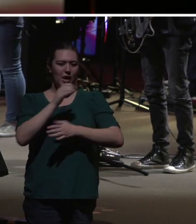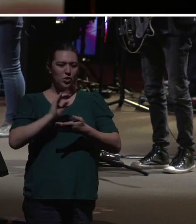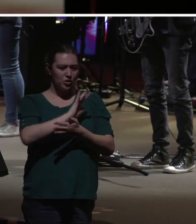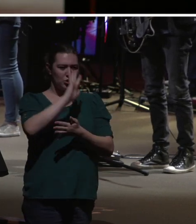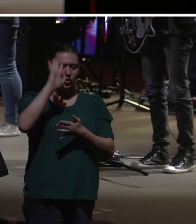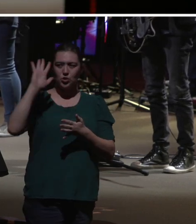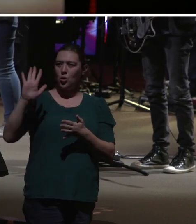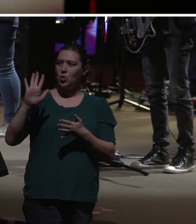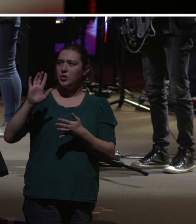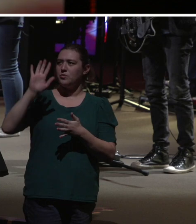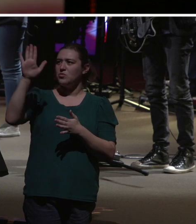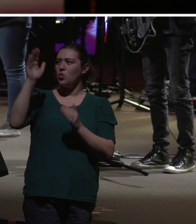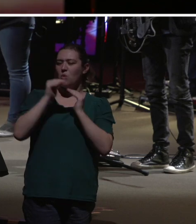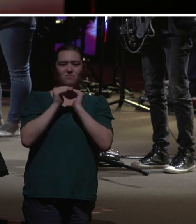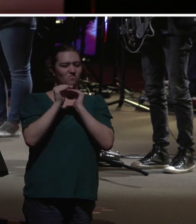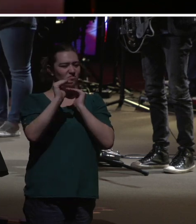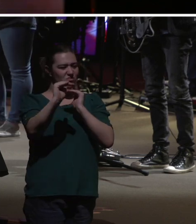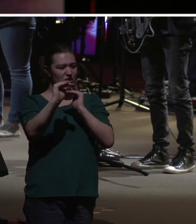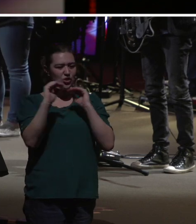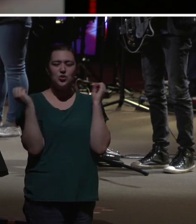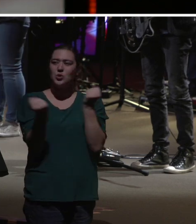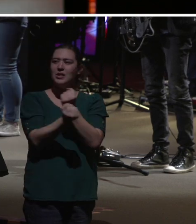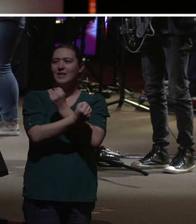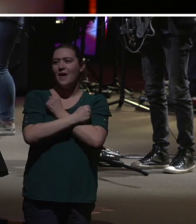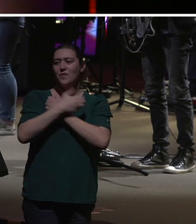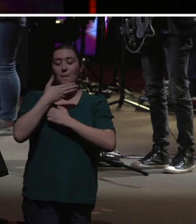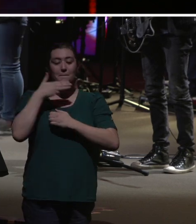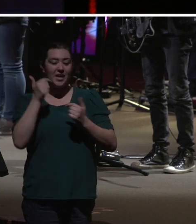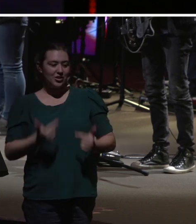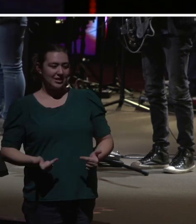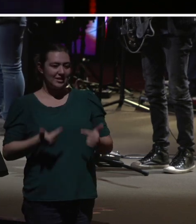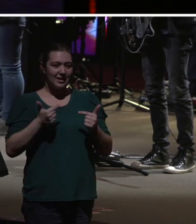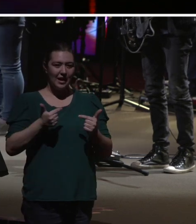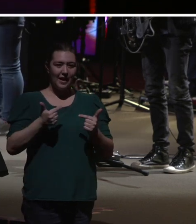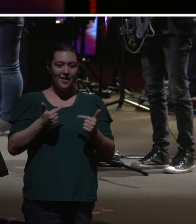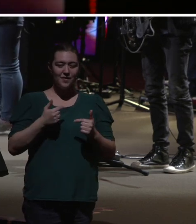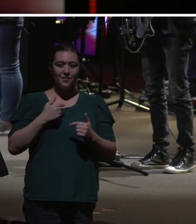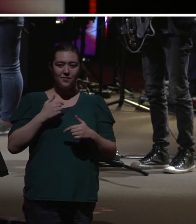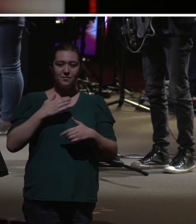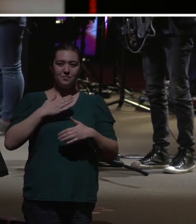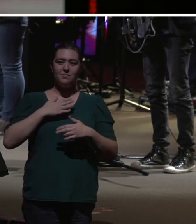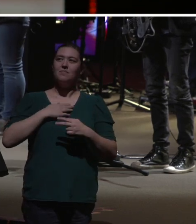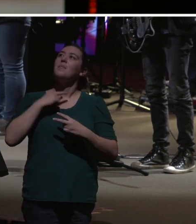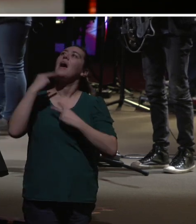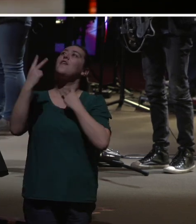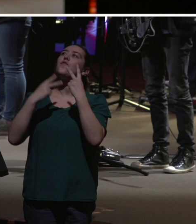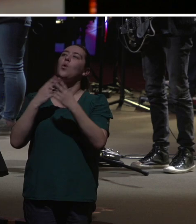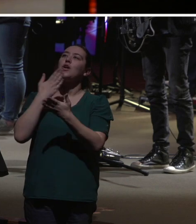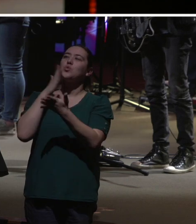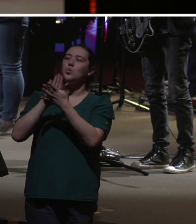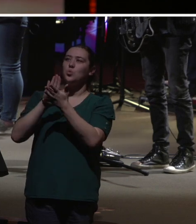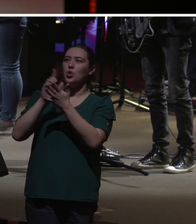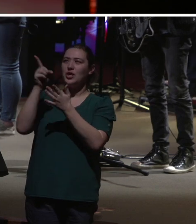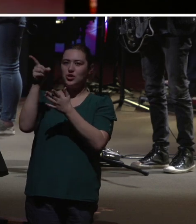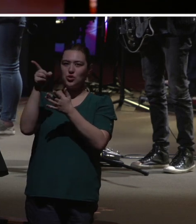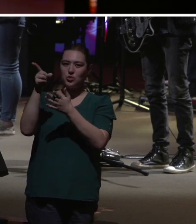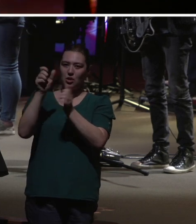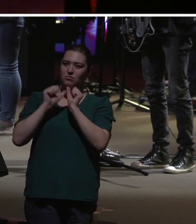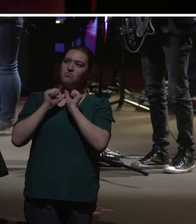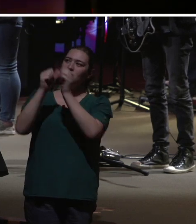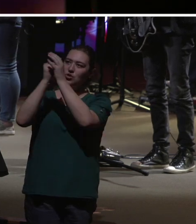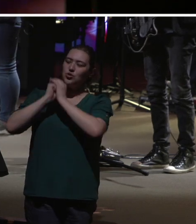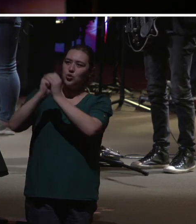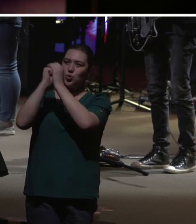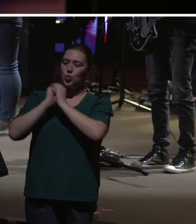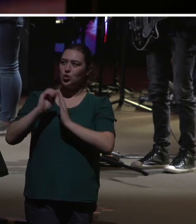your steadfast love is better than life, my lips will praise you. So I will bless you as long as I live.